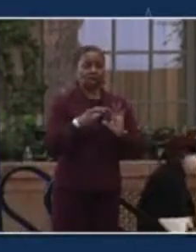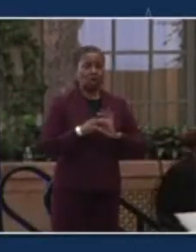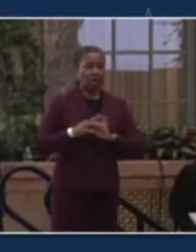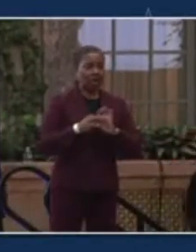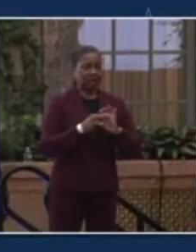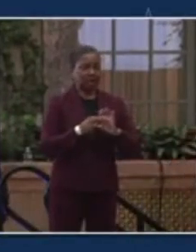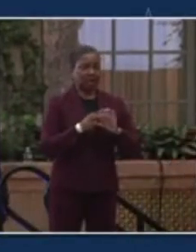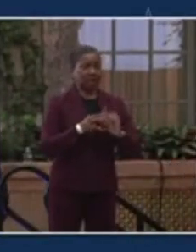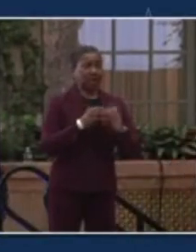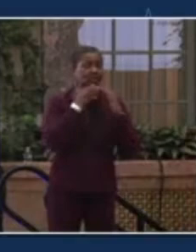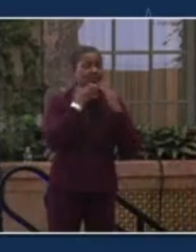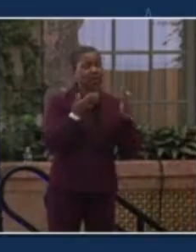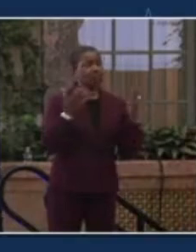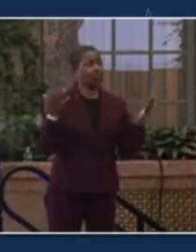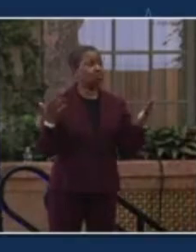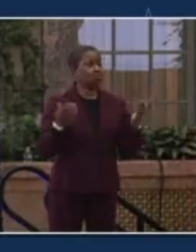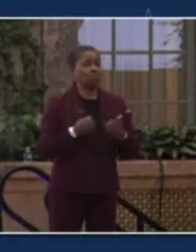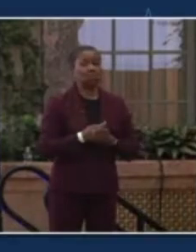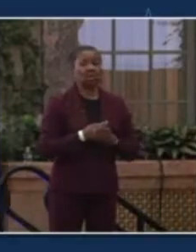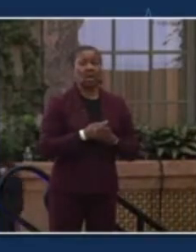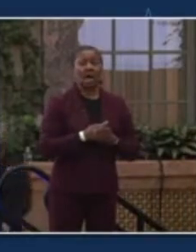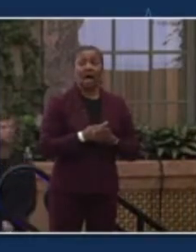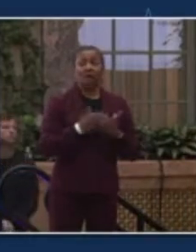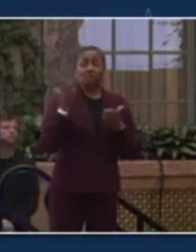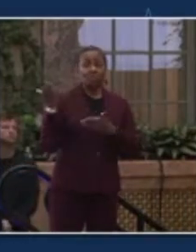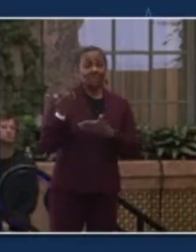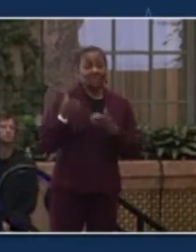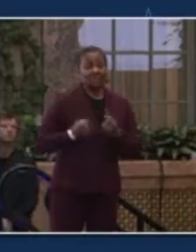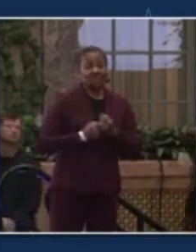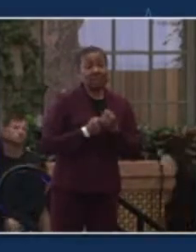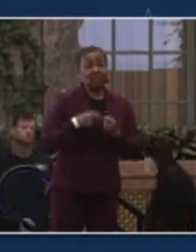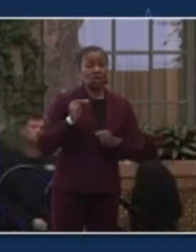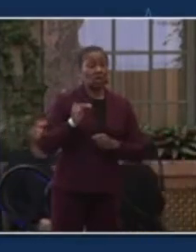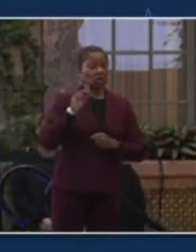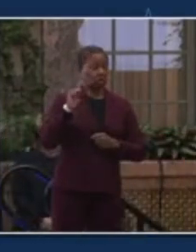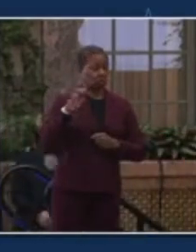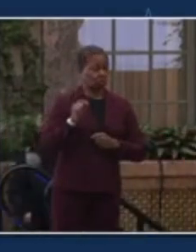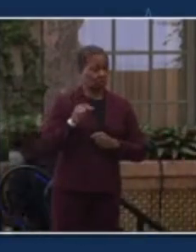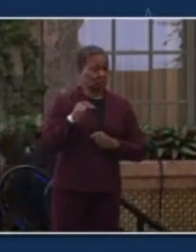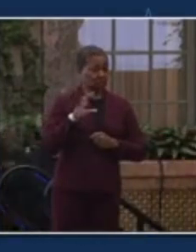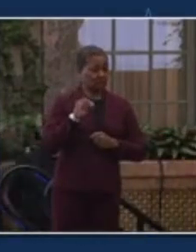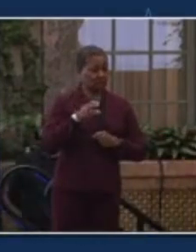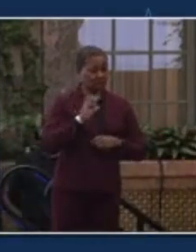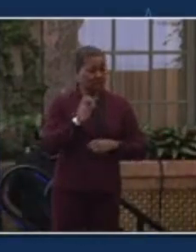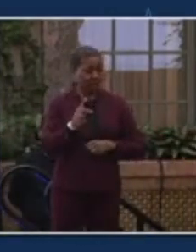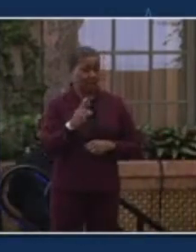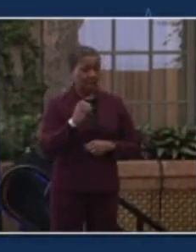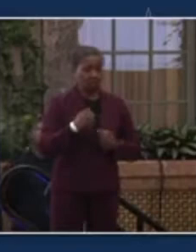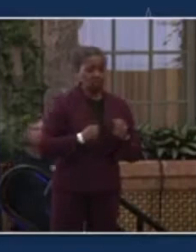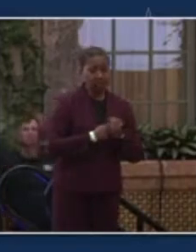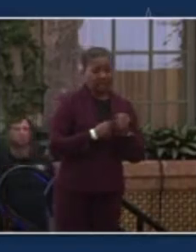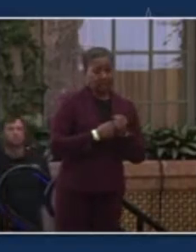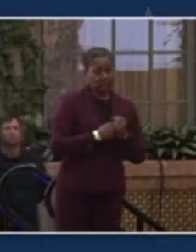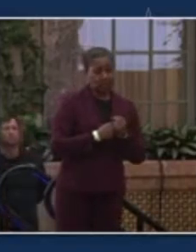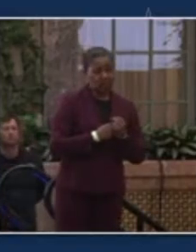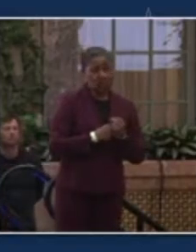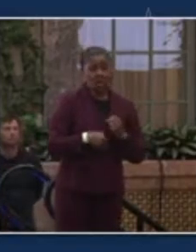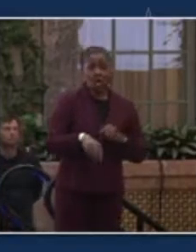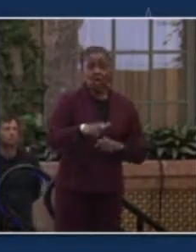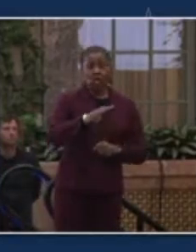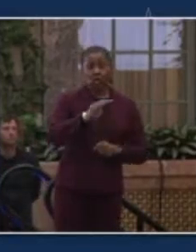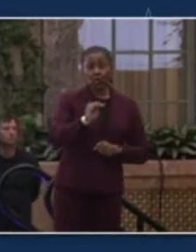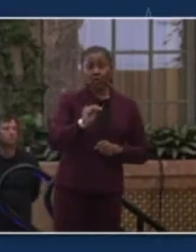And a very special thanks to our presenting sponsor, Northern Trust Company Bank, and co-sponsors